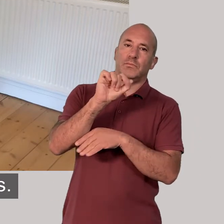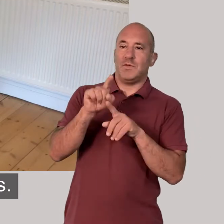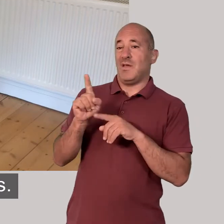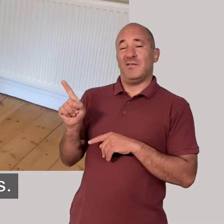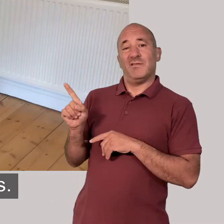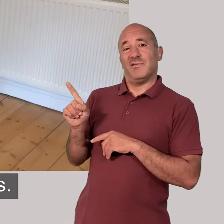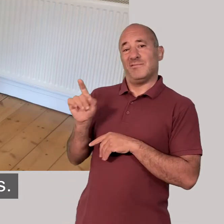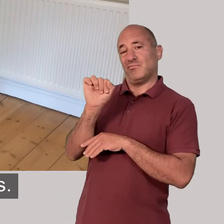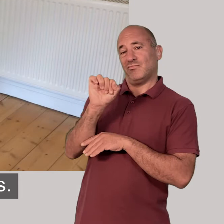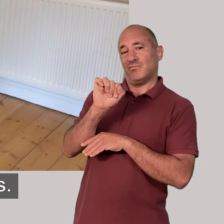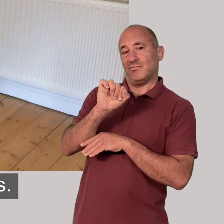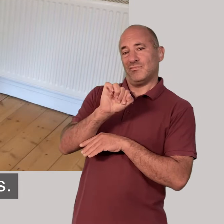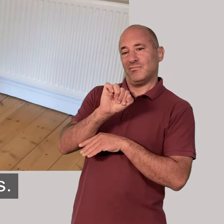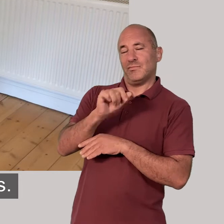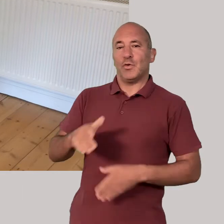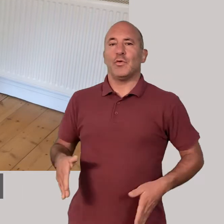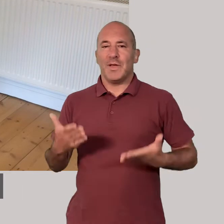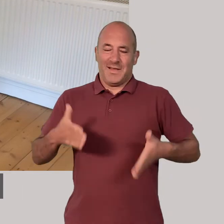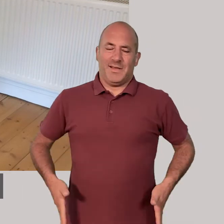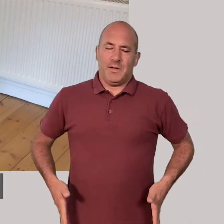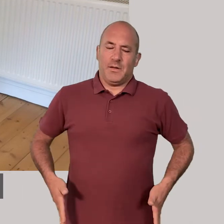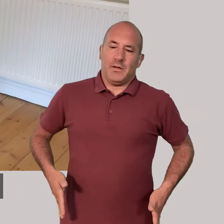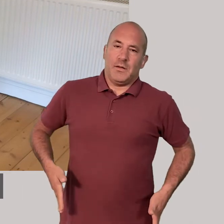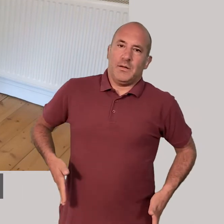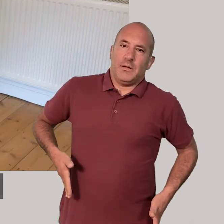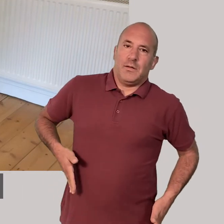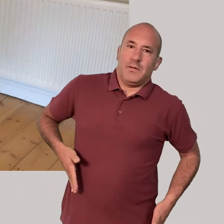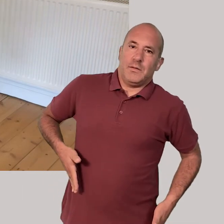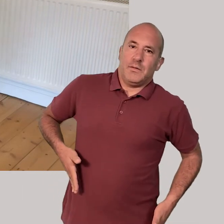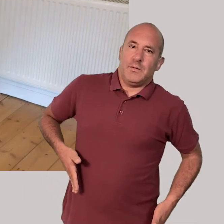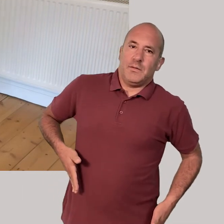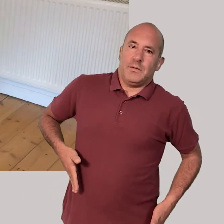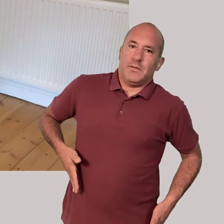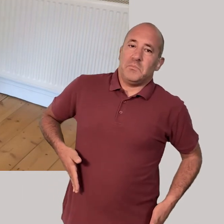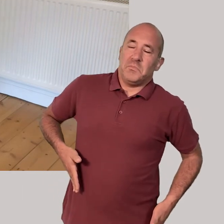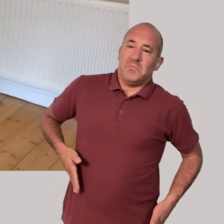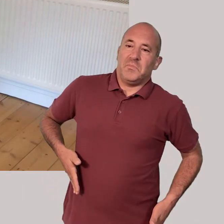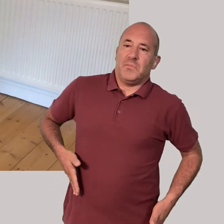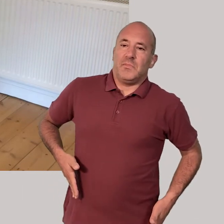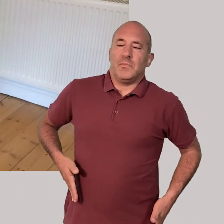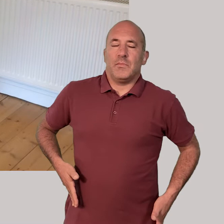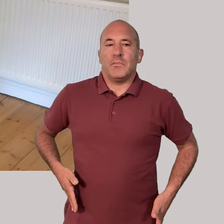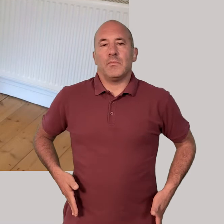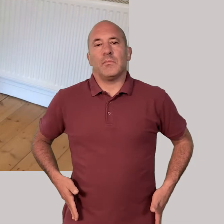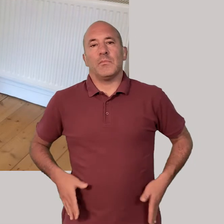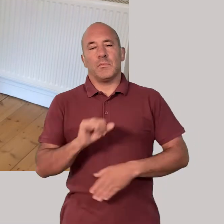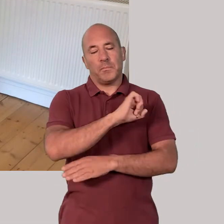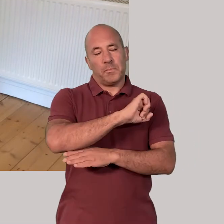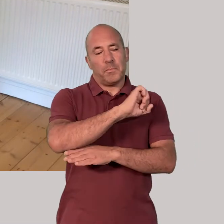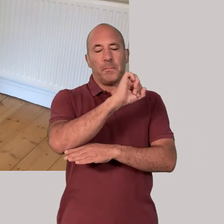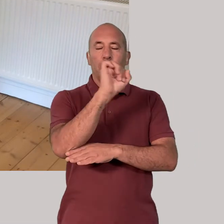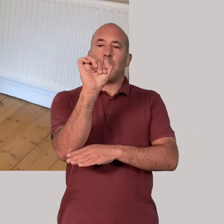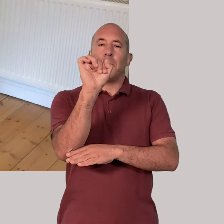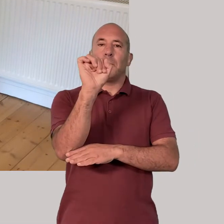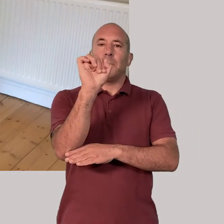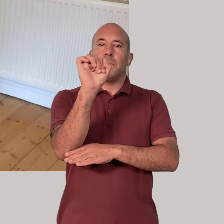bend sideways. One hand might get a little bit lower while the other hand gets a little bit higher. And then come back